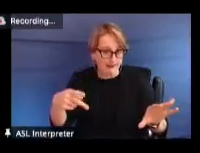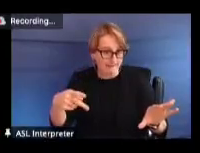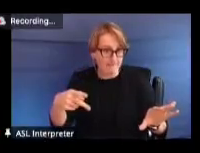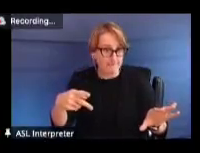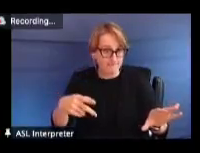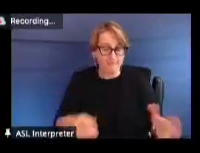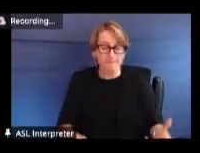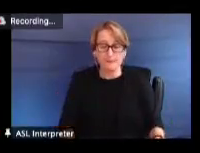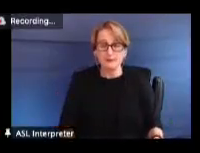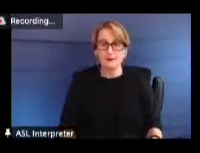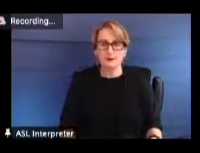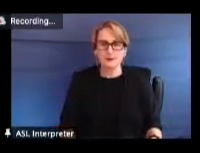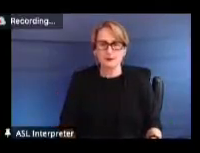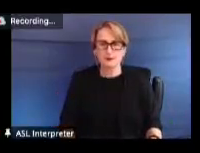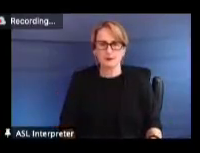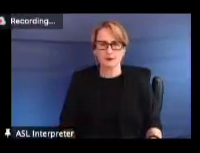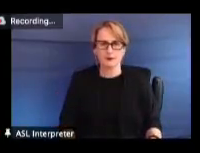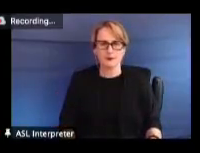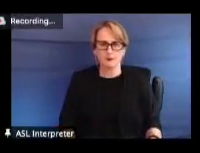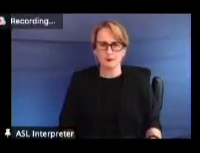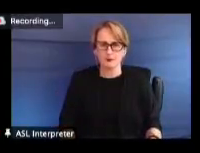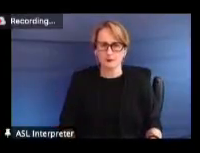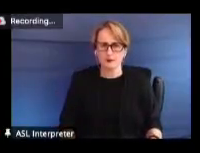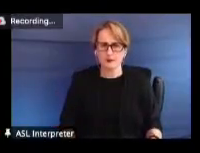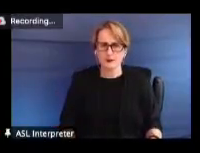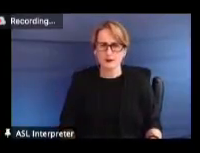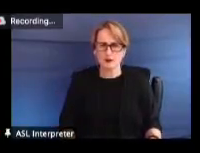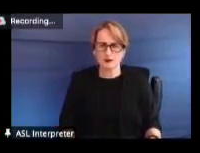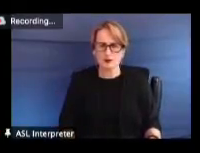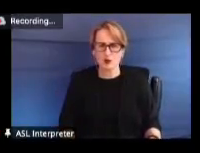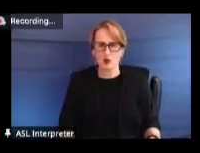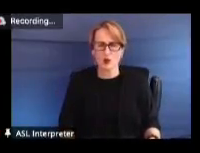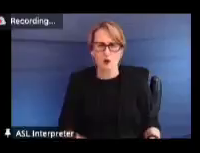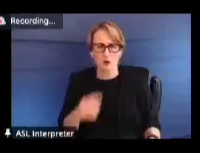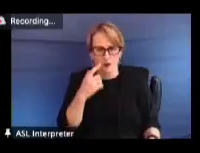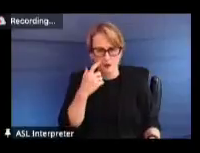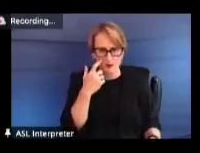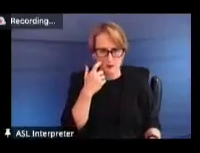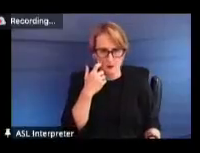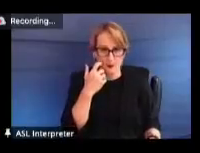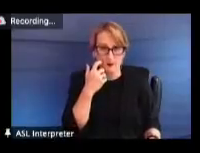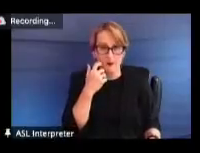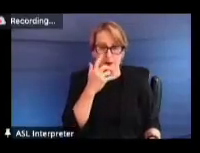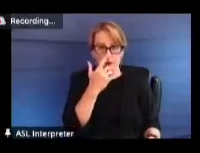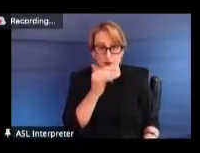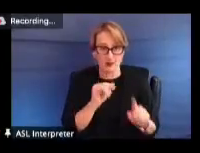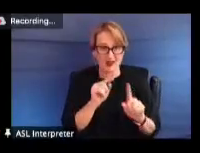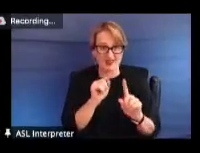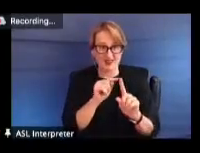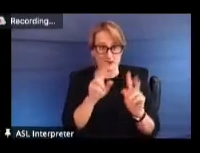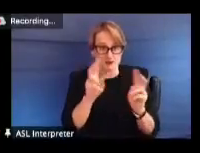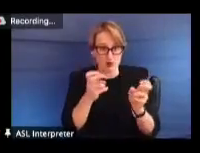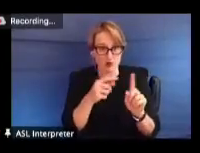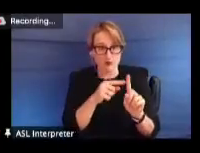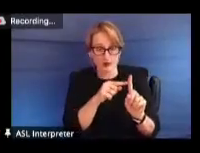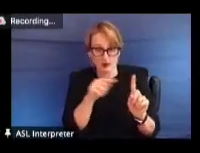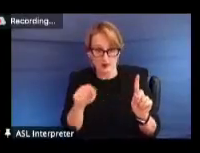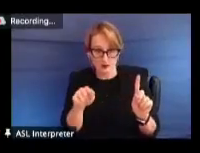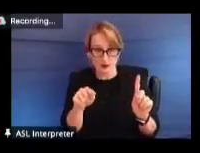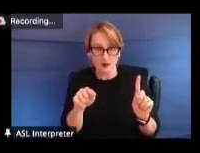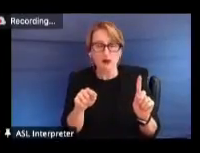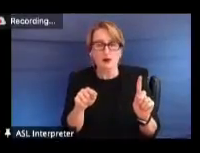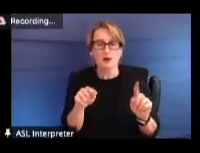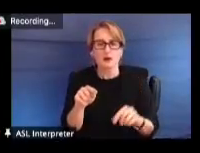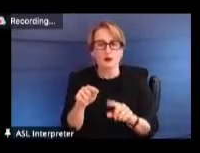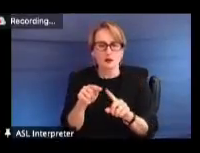So it looks like the first sub-bullet or sub-bullet 1 is already out there,